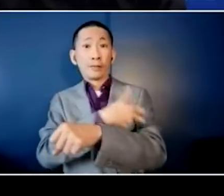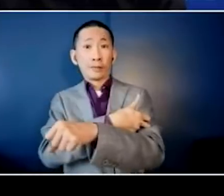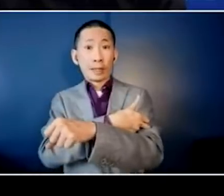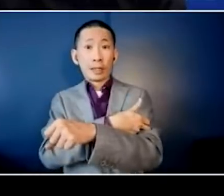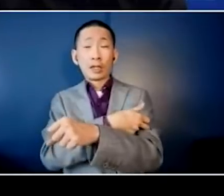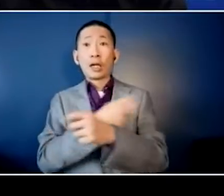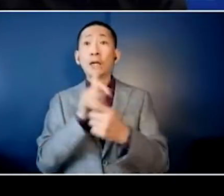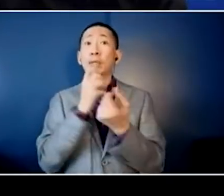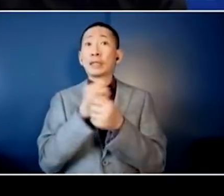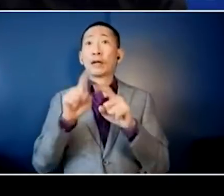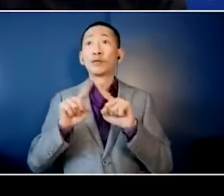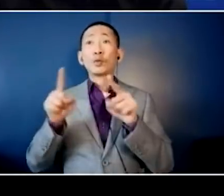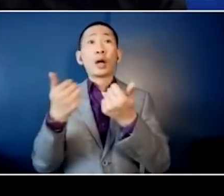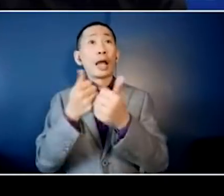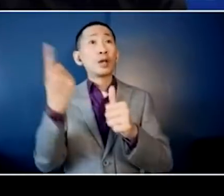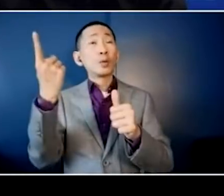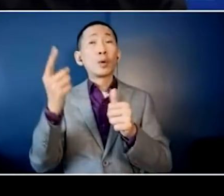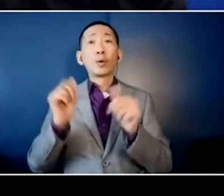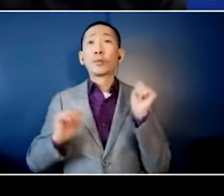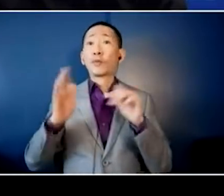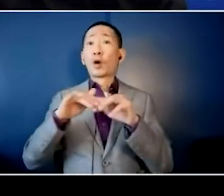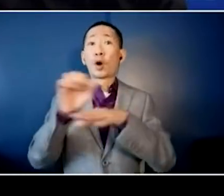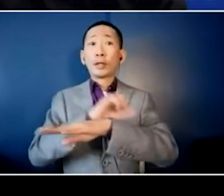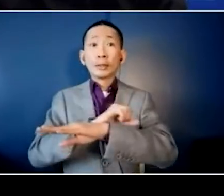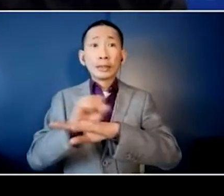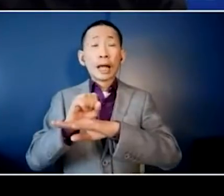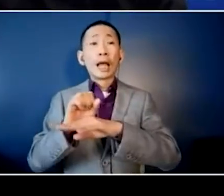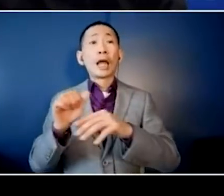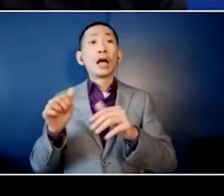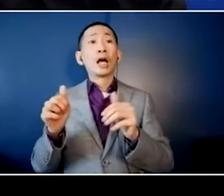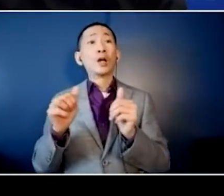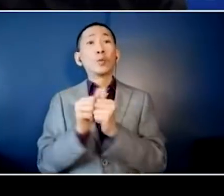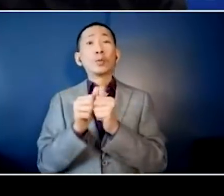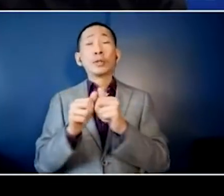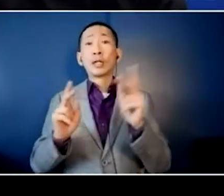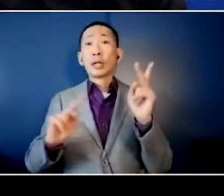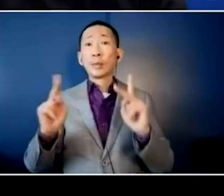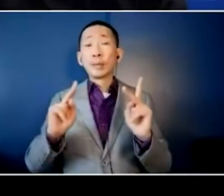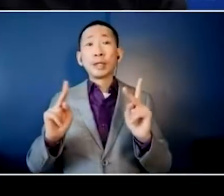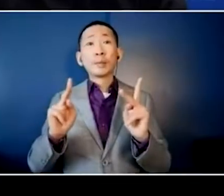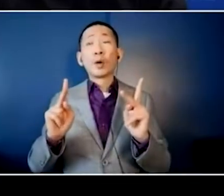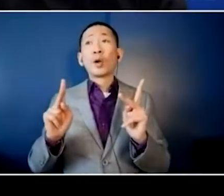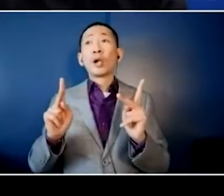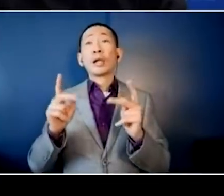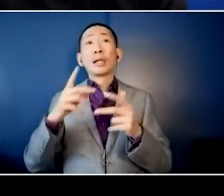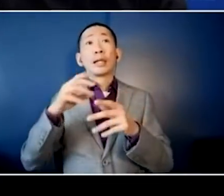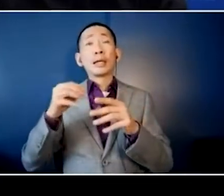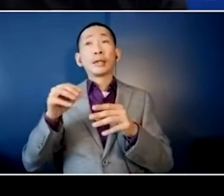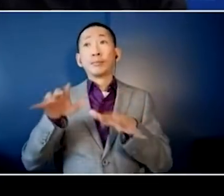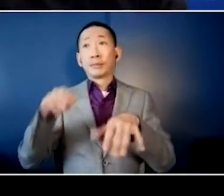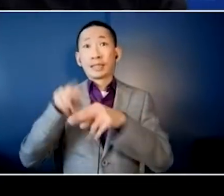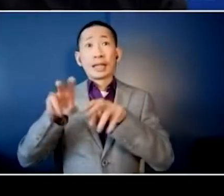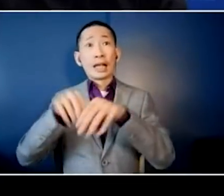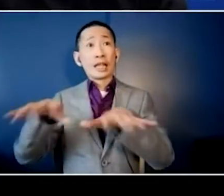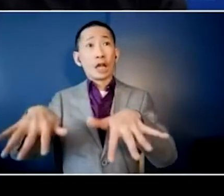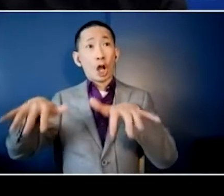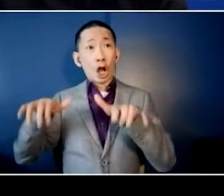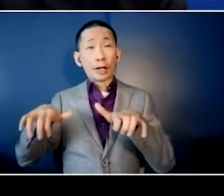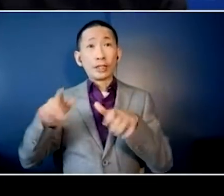anywhere, performing on stage with band members, living in other households, or sitting in an audience where only some people have been